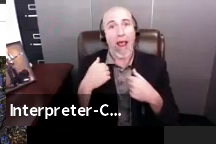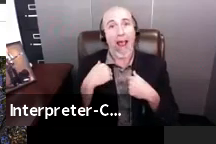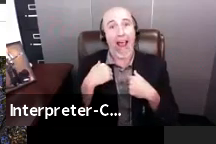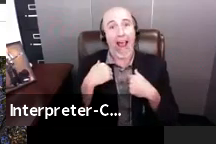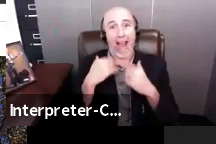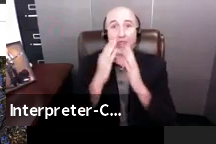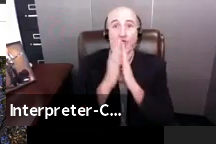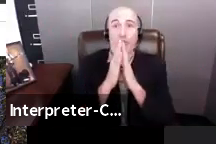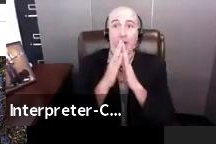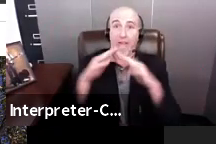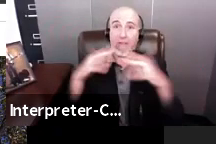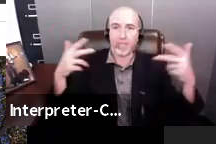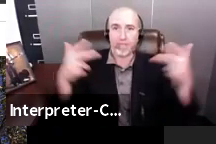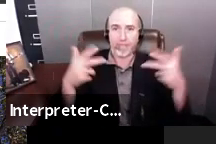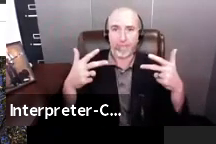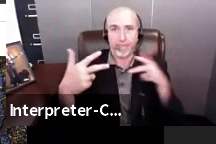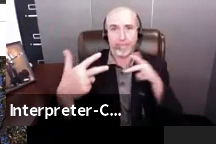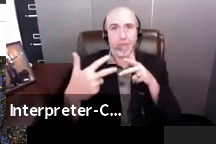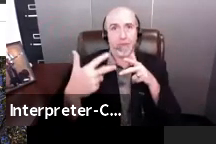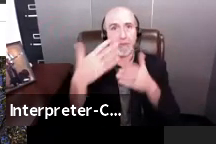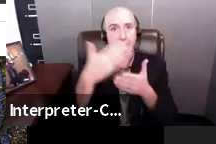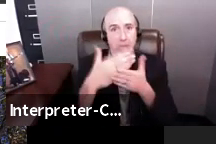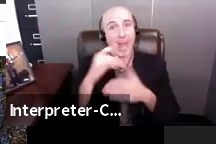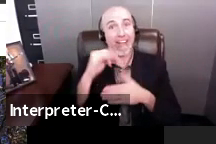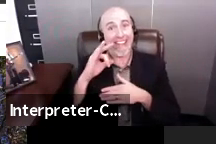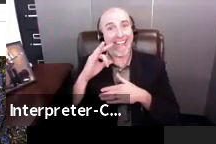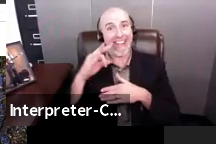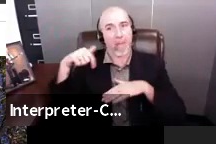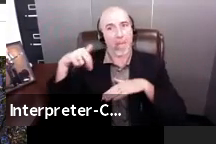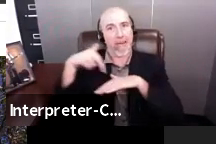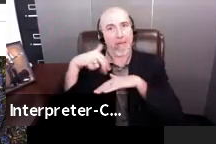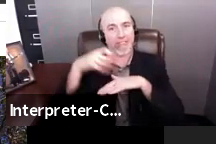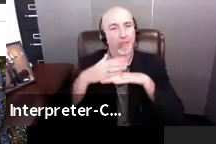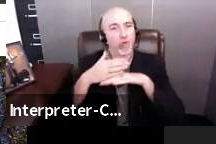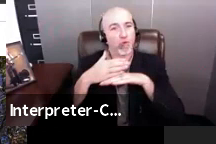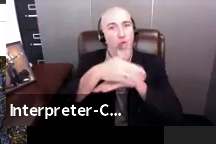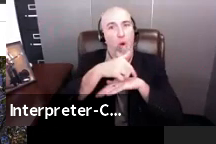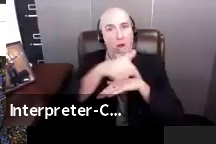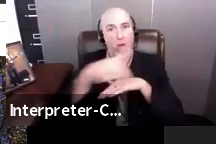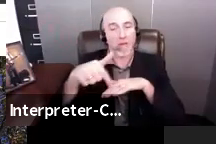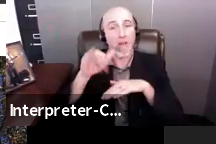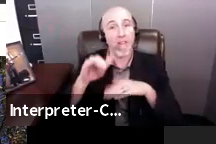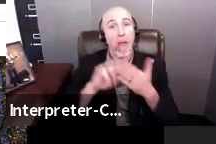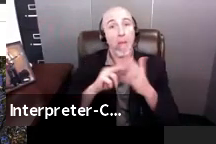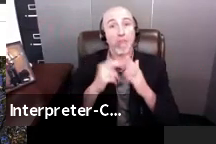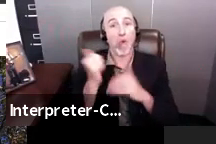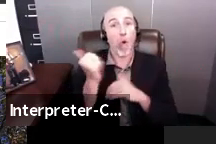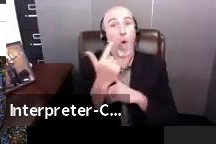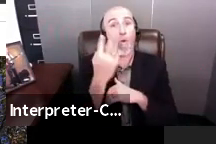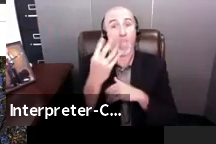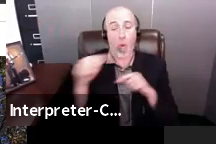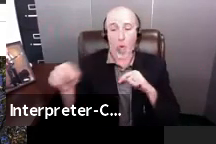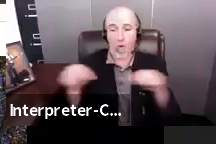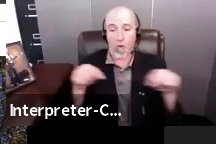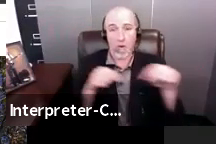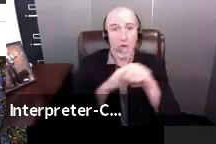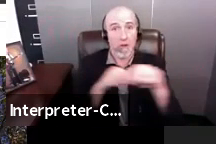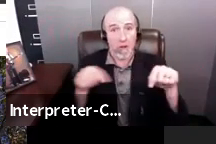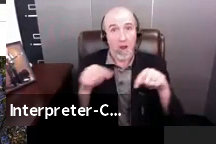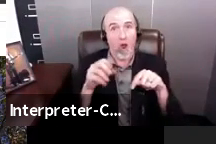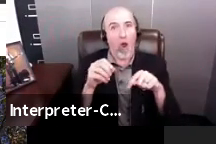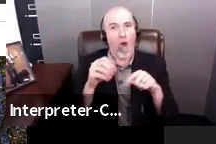four directions if a pedestrian needs to cross. This means all four crosswalks are available